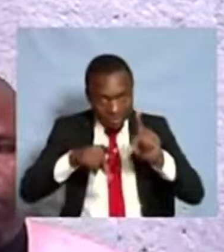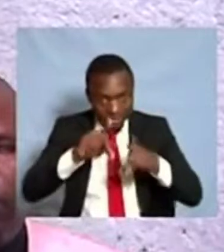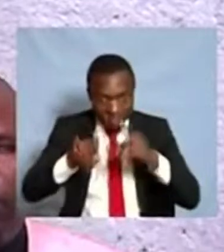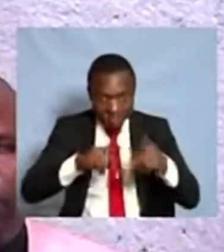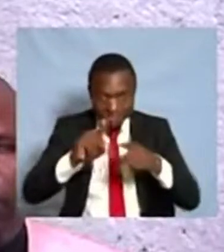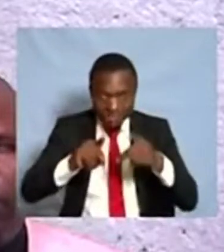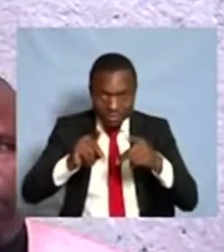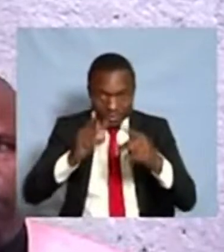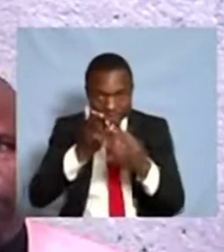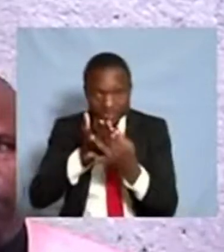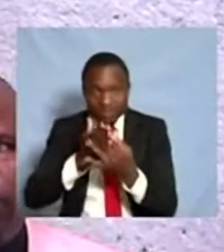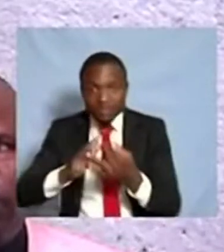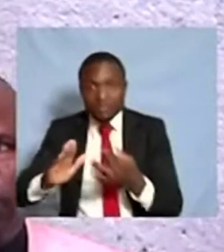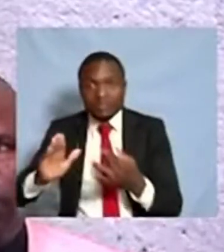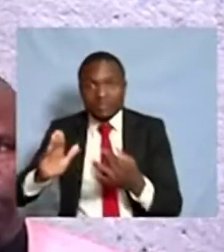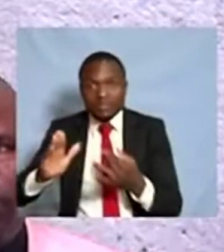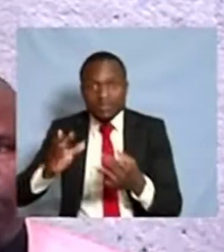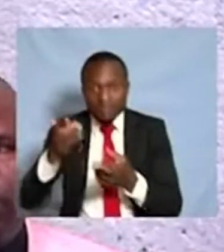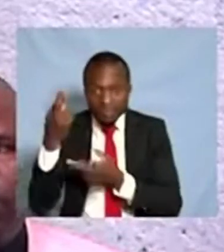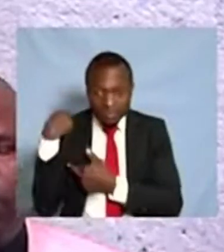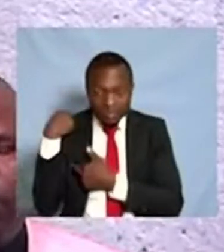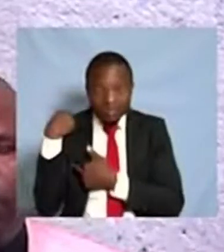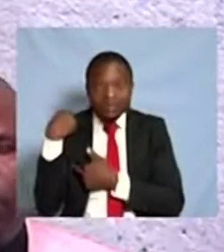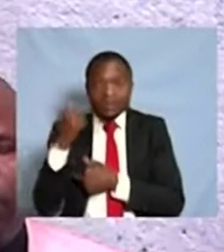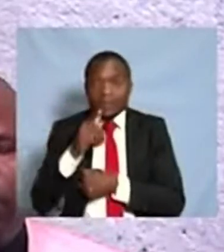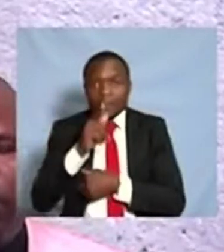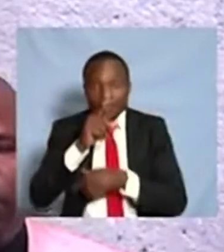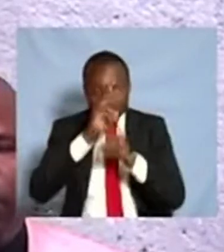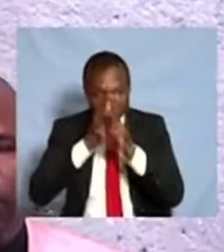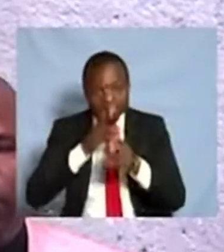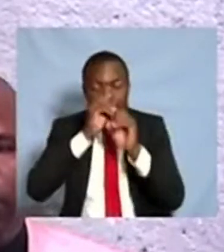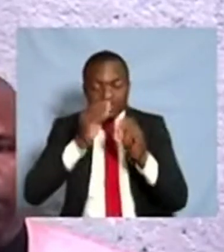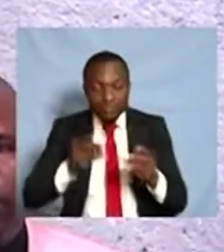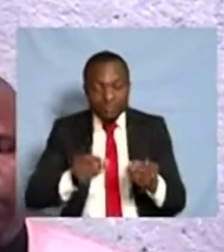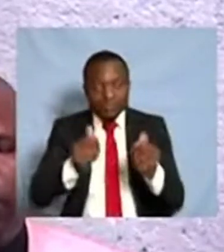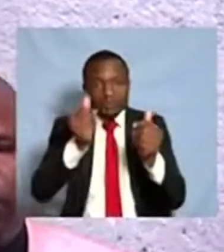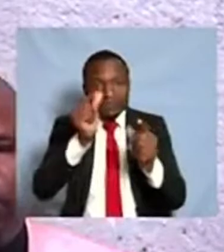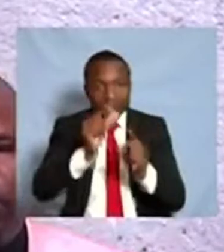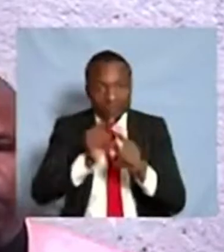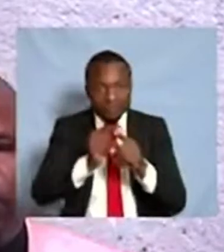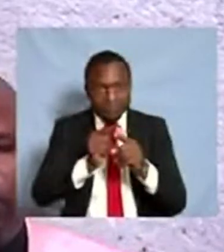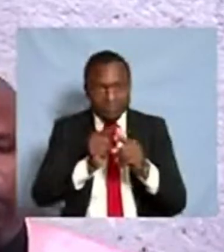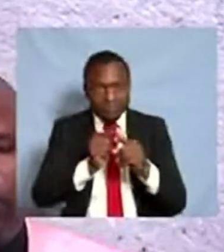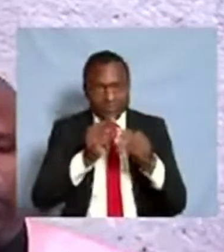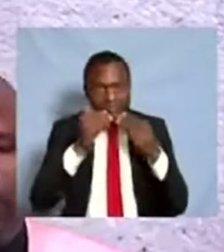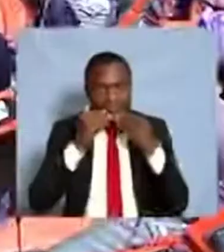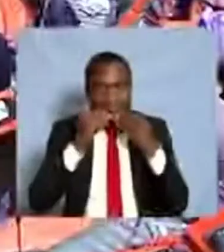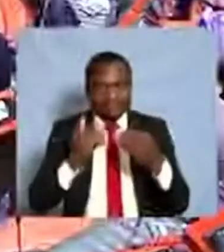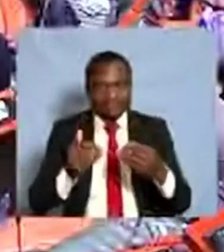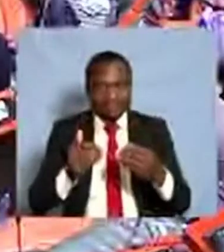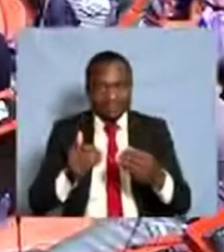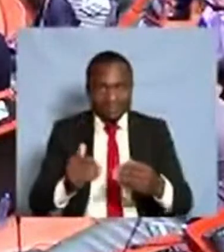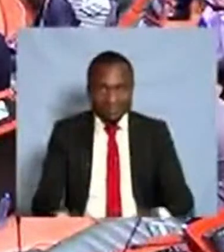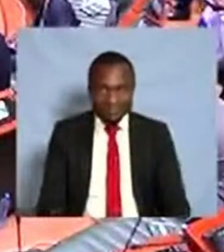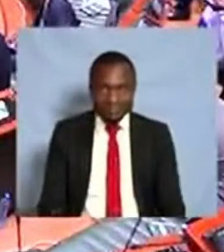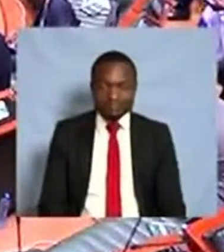a shared heritage. Mr. Speaker, with these few words, I beg to move.